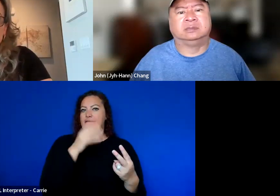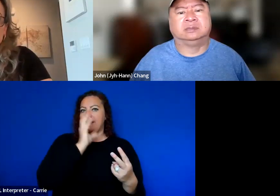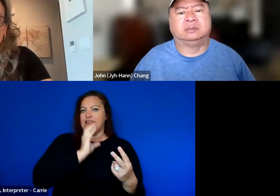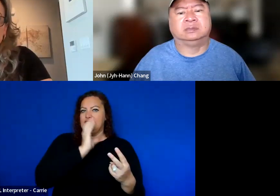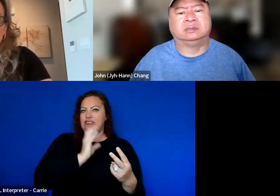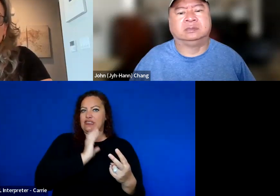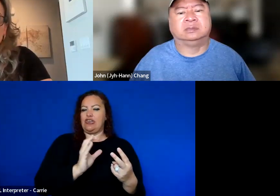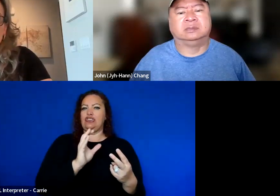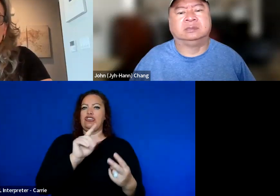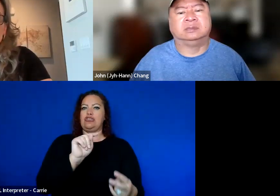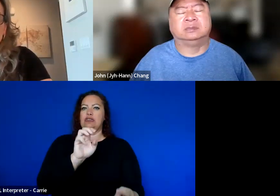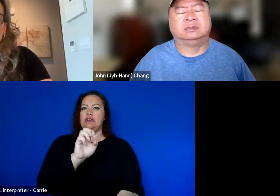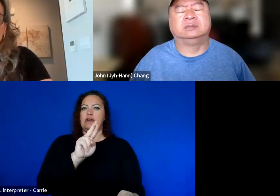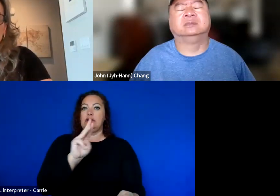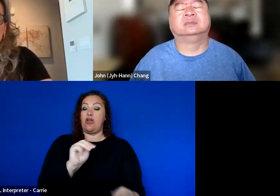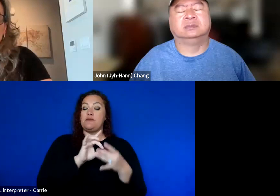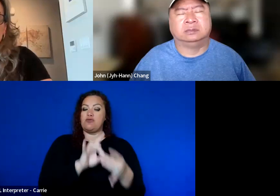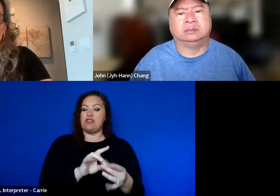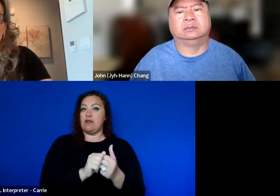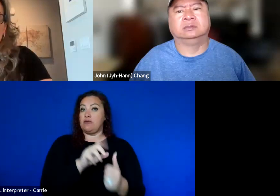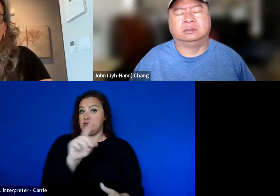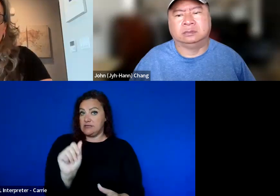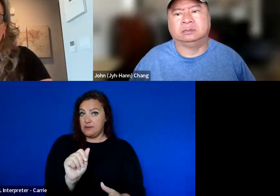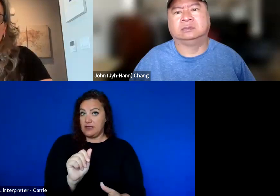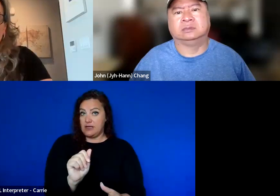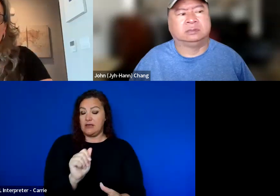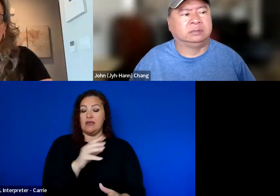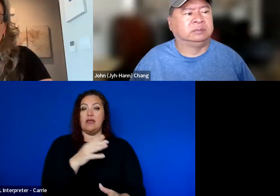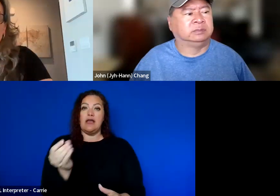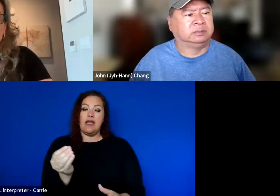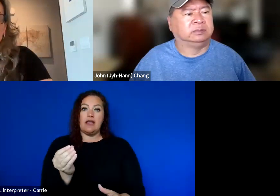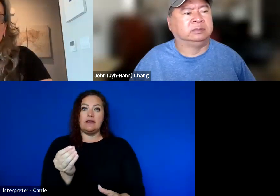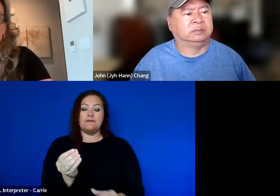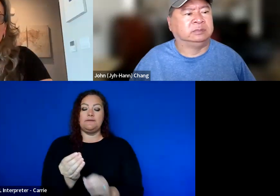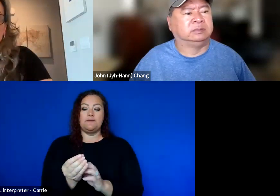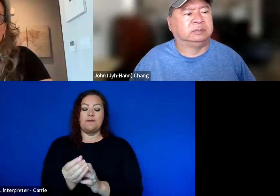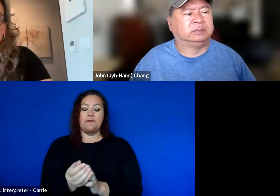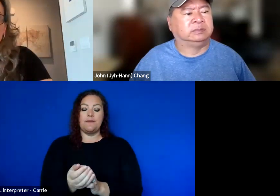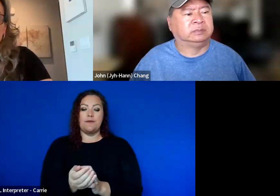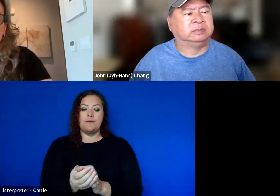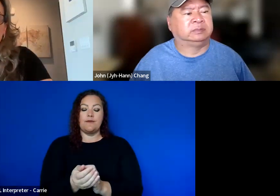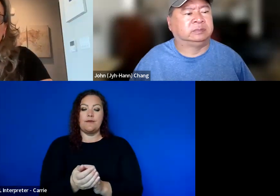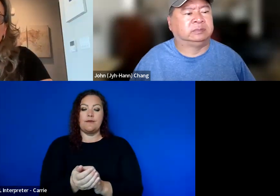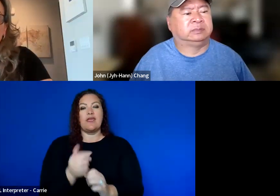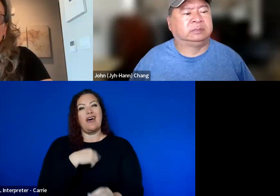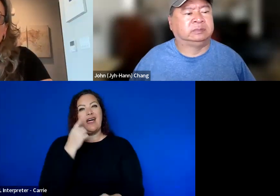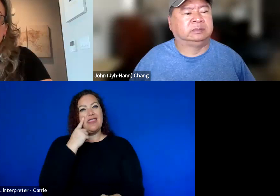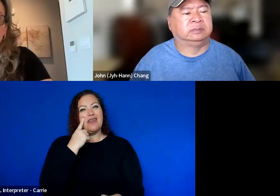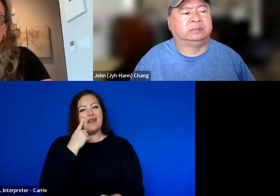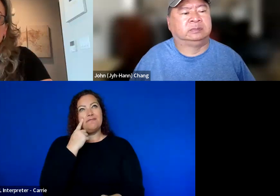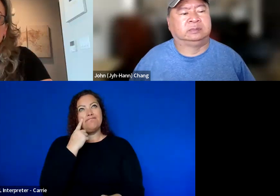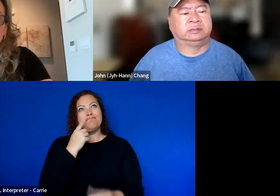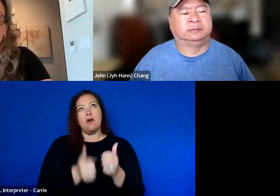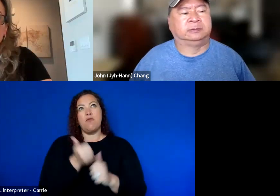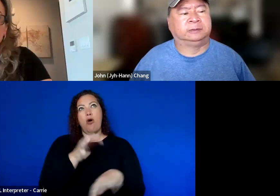that are disability related. Um, and but I think the most important part is